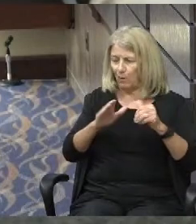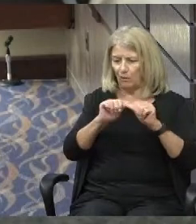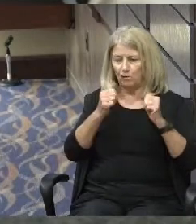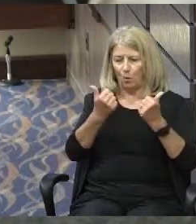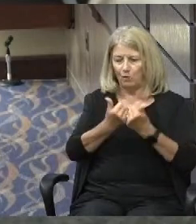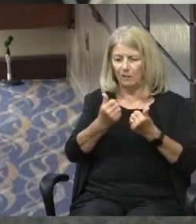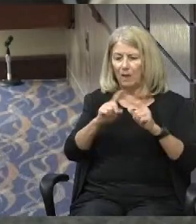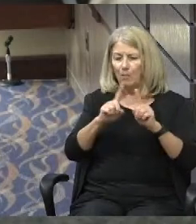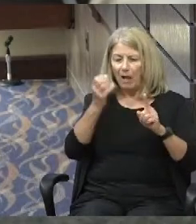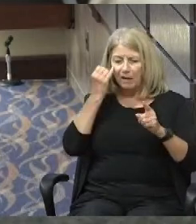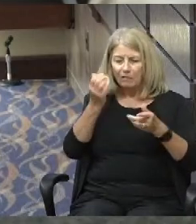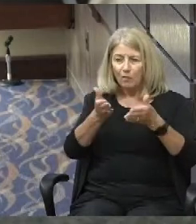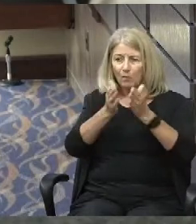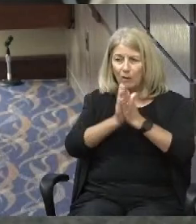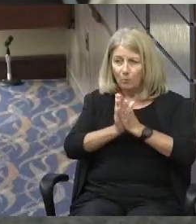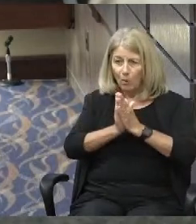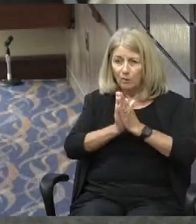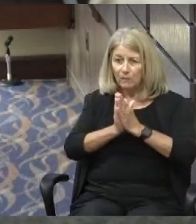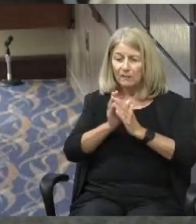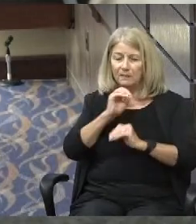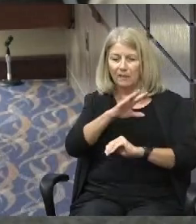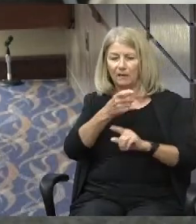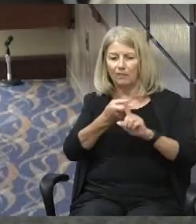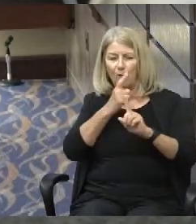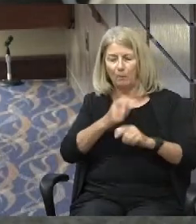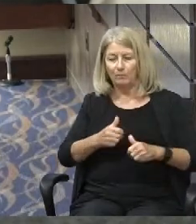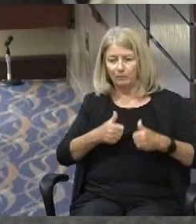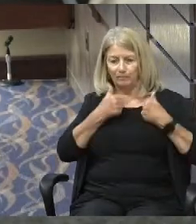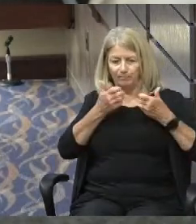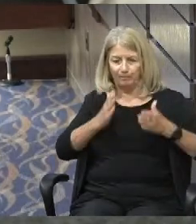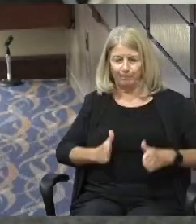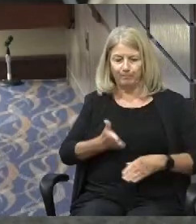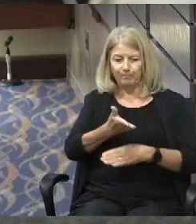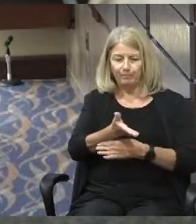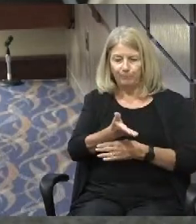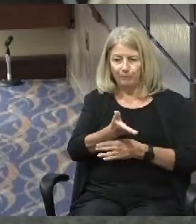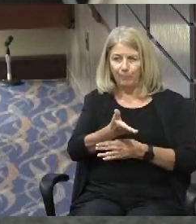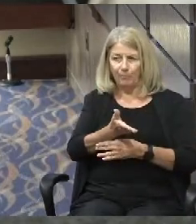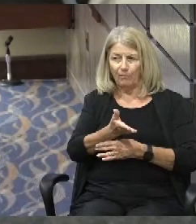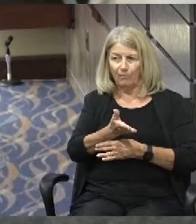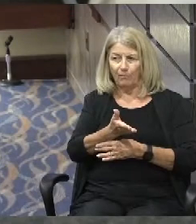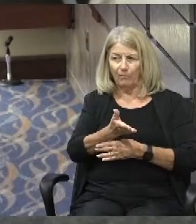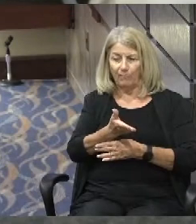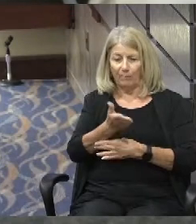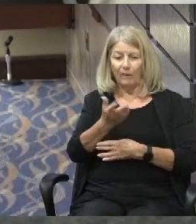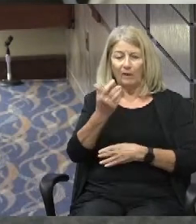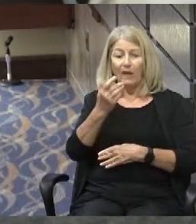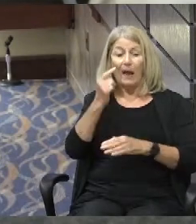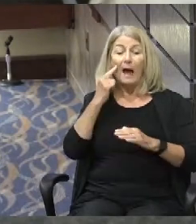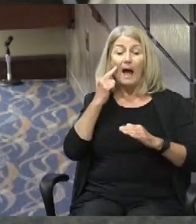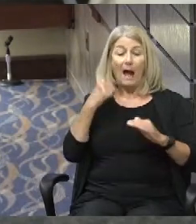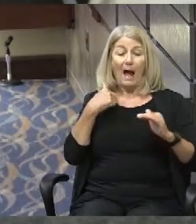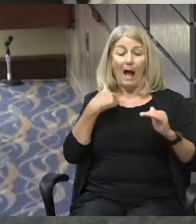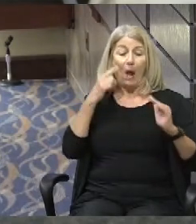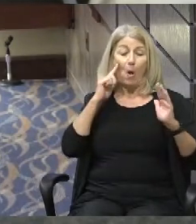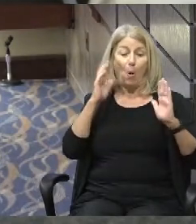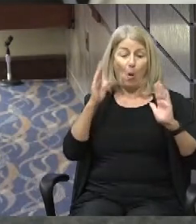if a request is sent in from a resident or, you know, I hope that they're looked at just